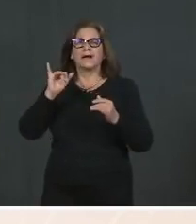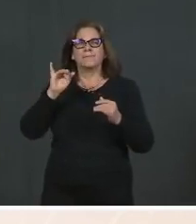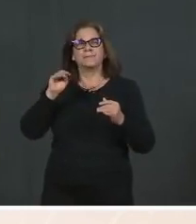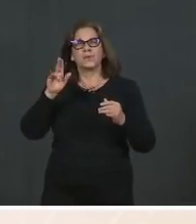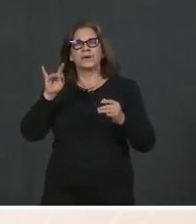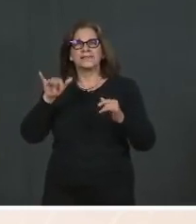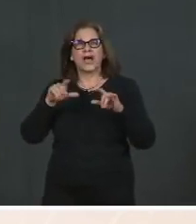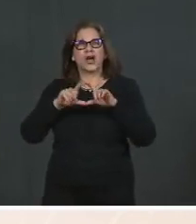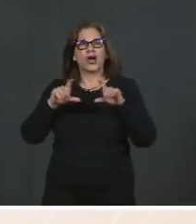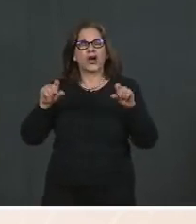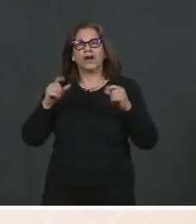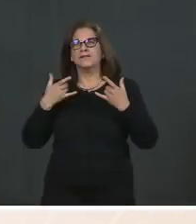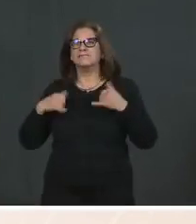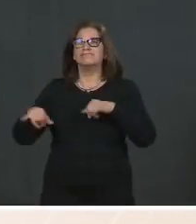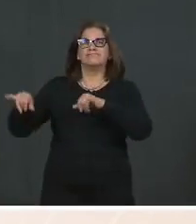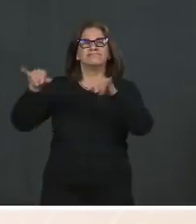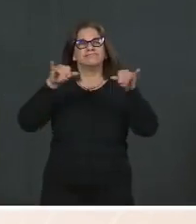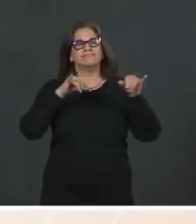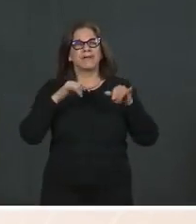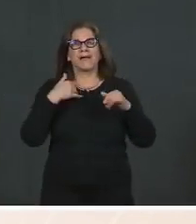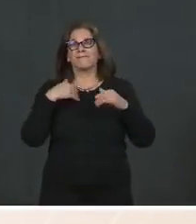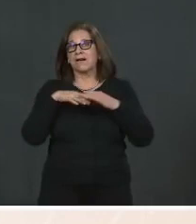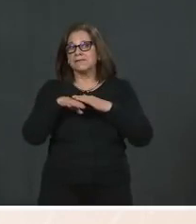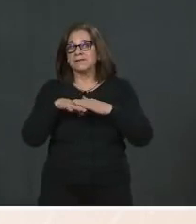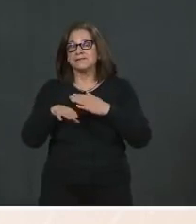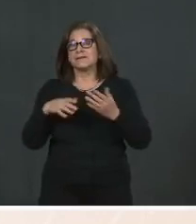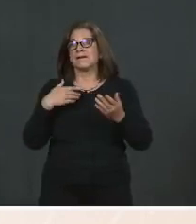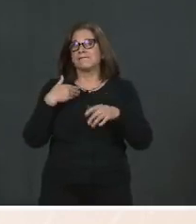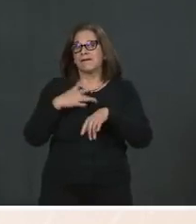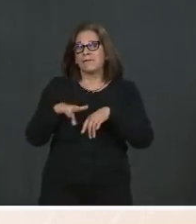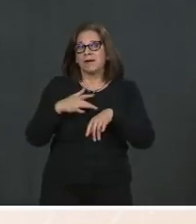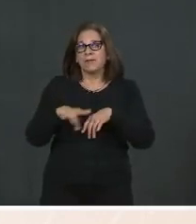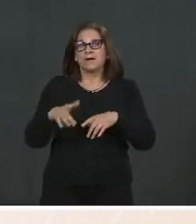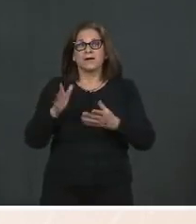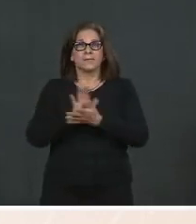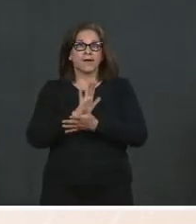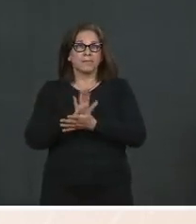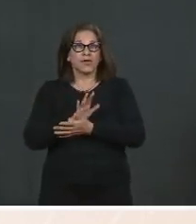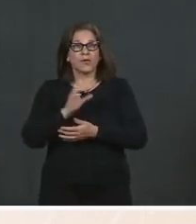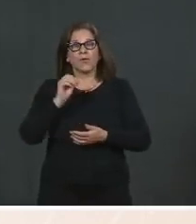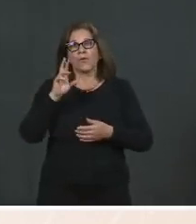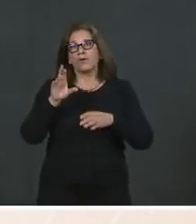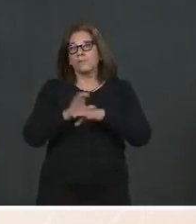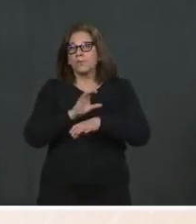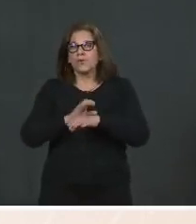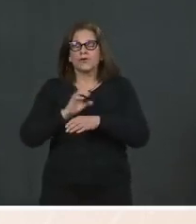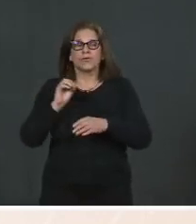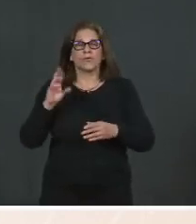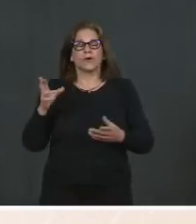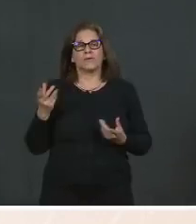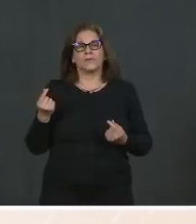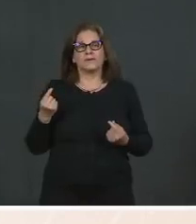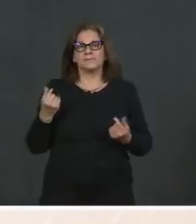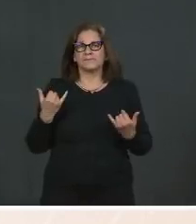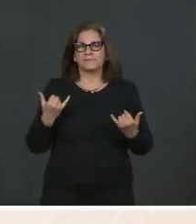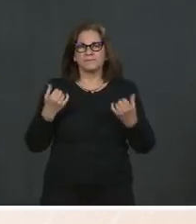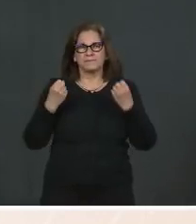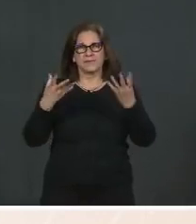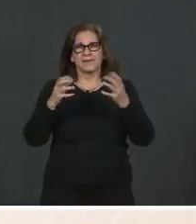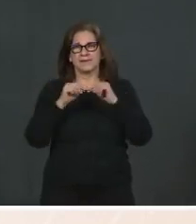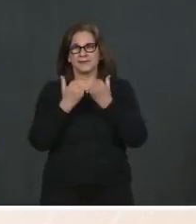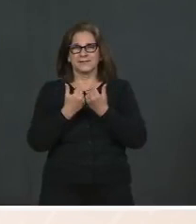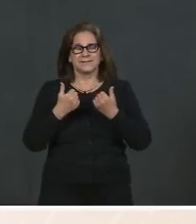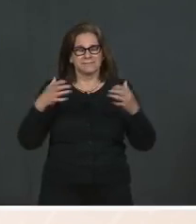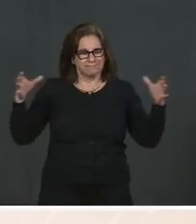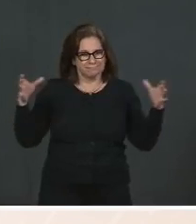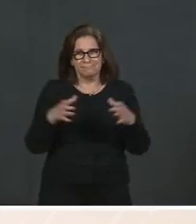affordability, availability, both digitally and on paper. But those are our standards. It's currently going through an interagency process. We'll make some recommendations, and then